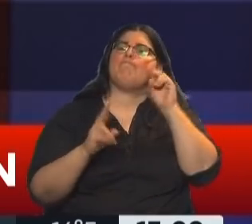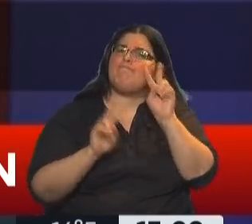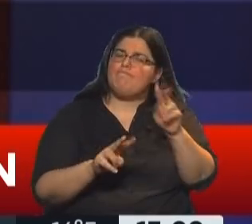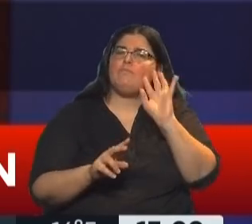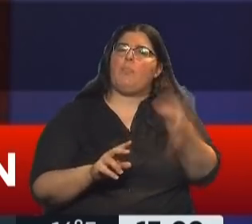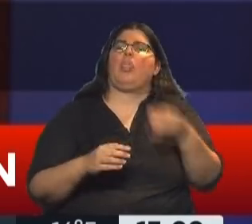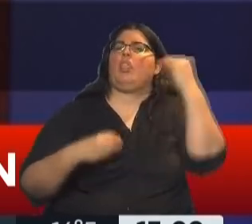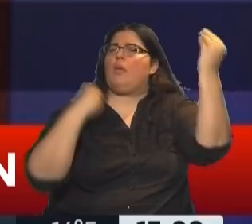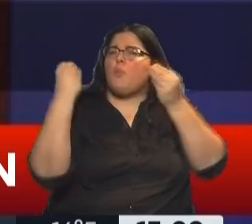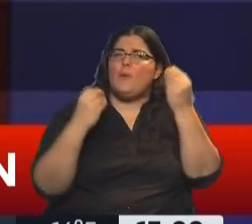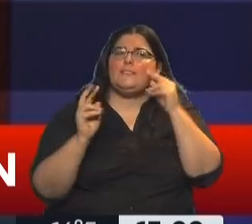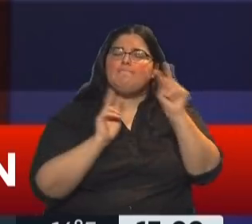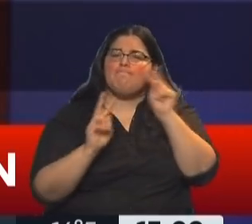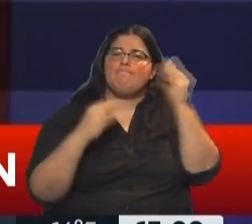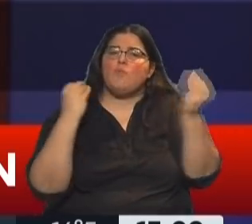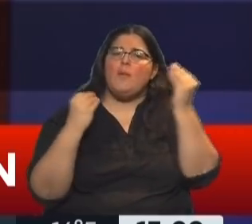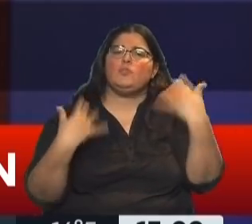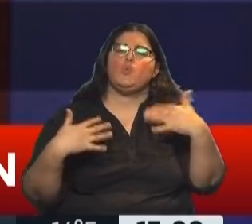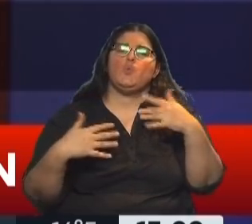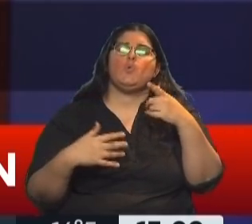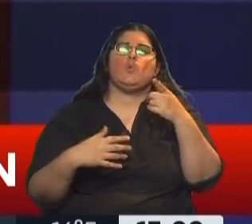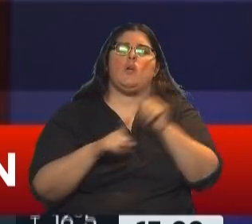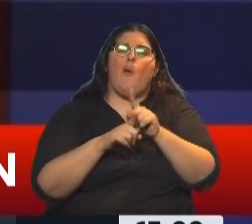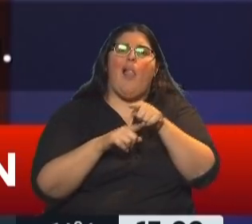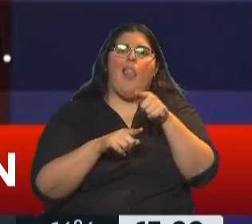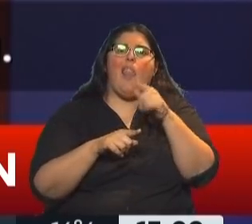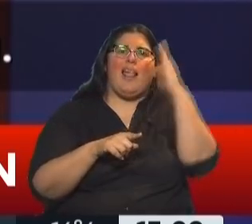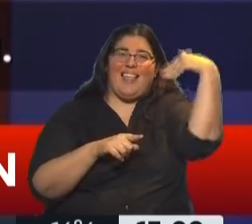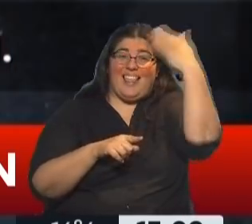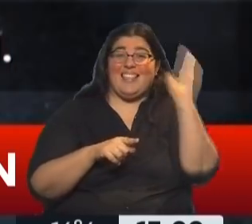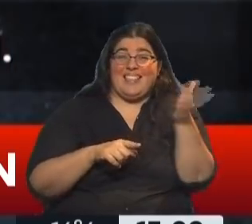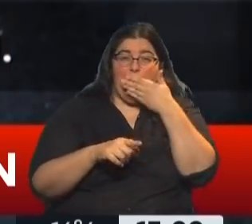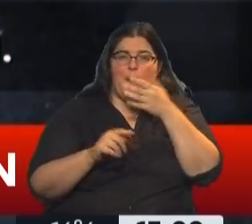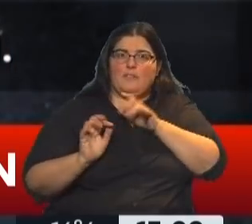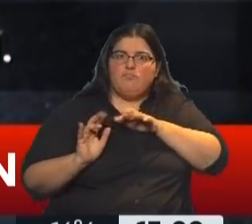We have noted with great concern the speed with which they have been moving